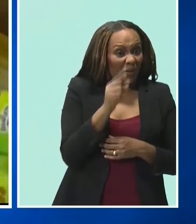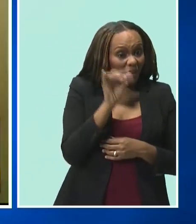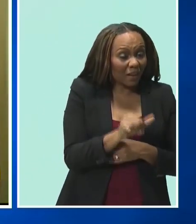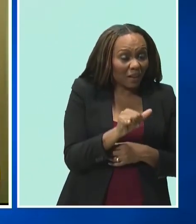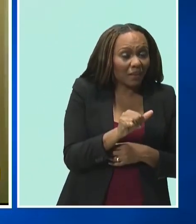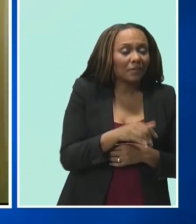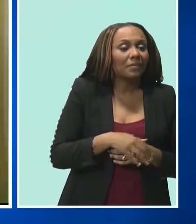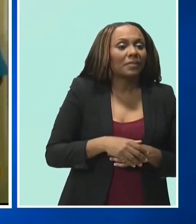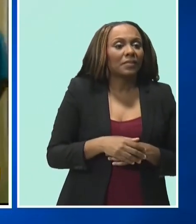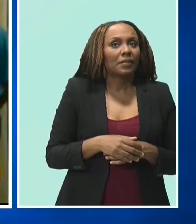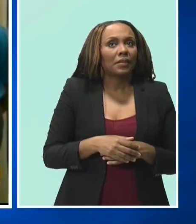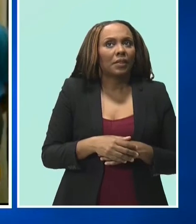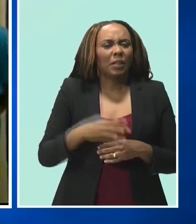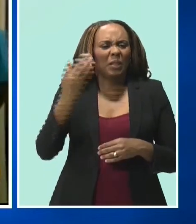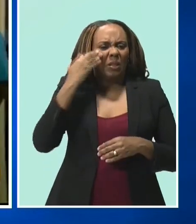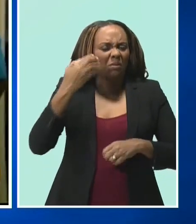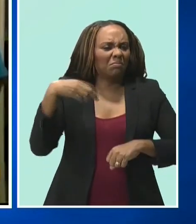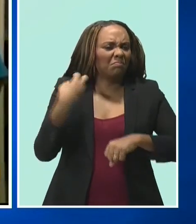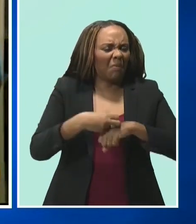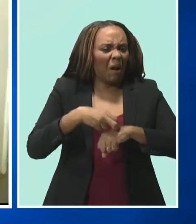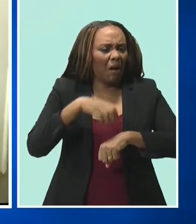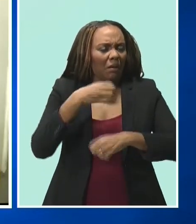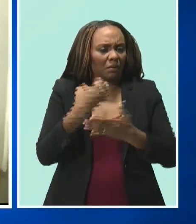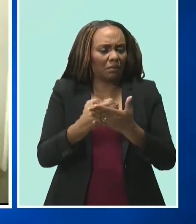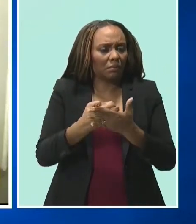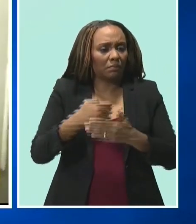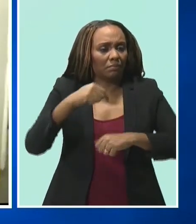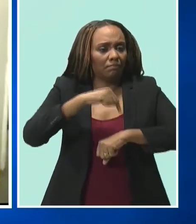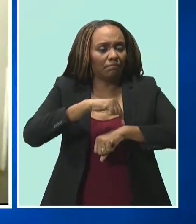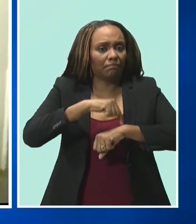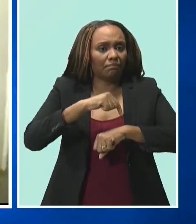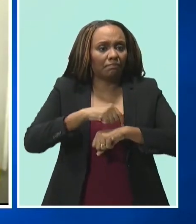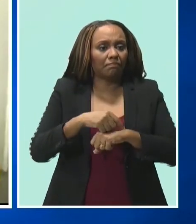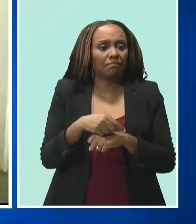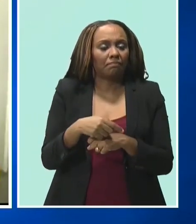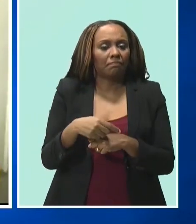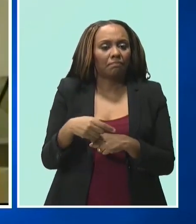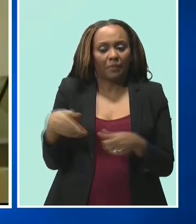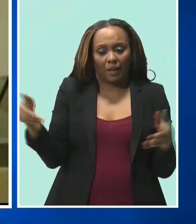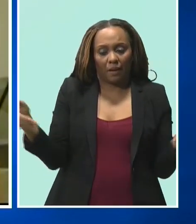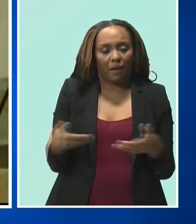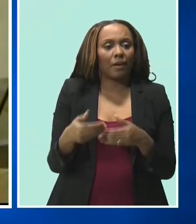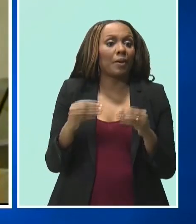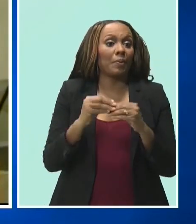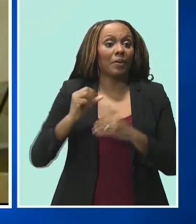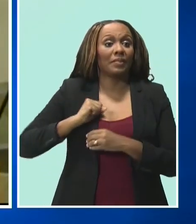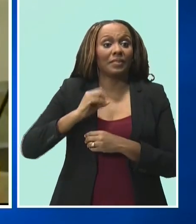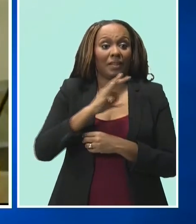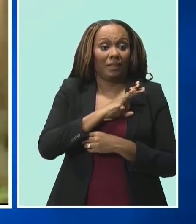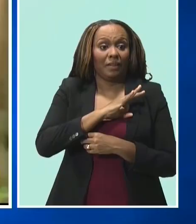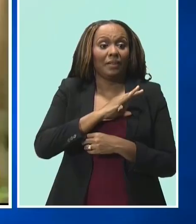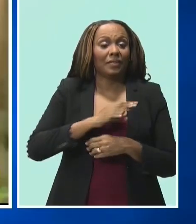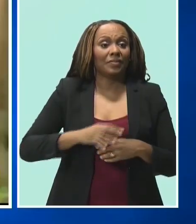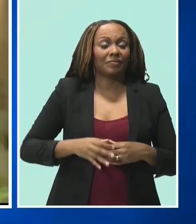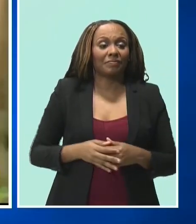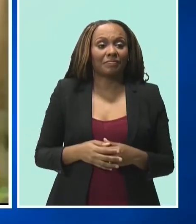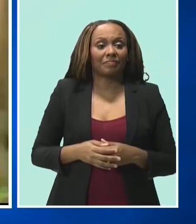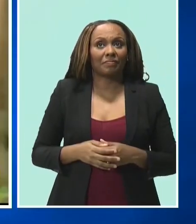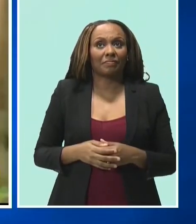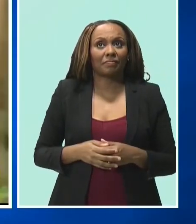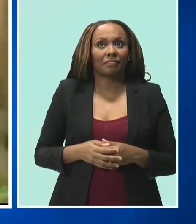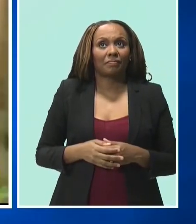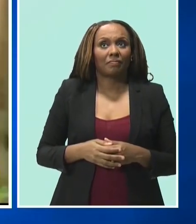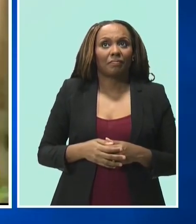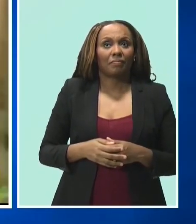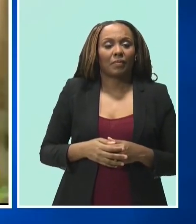growing. Despite the harsh economic conditions, the company has employed more staff during the COVID-19 pandemic. We're averaging about